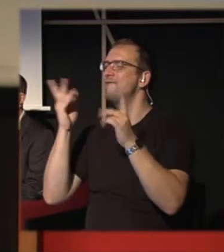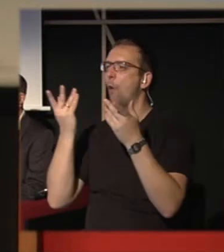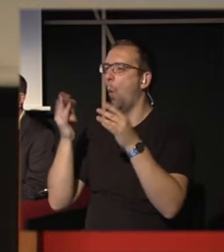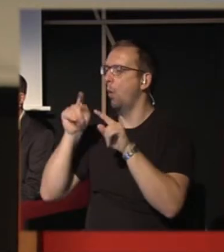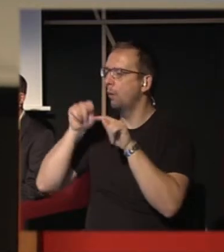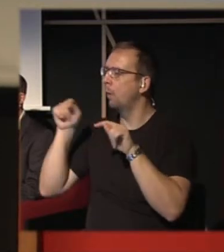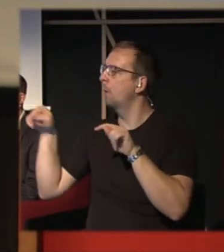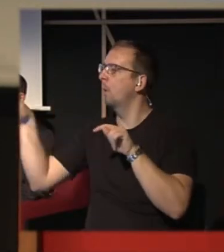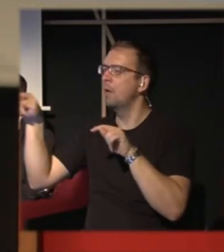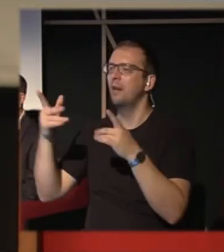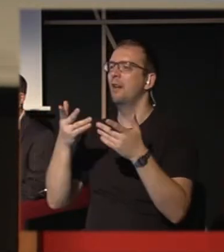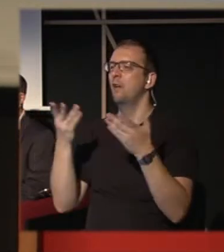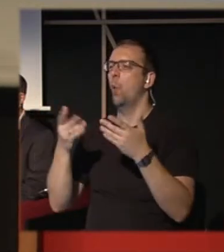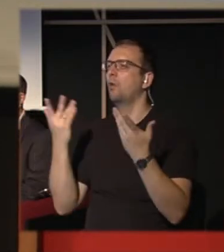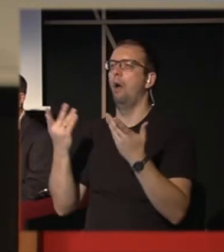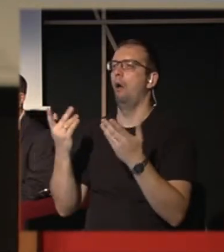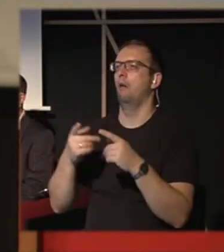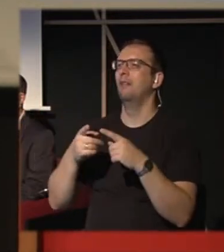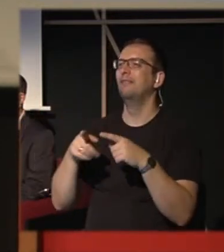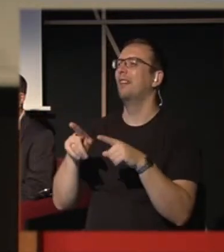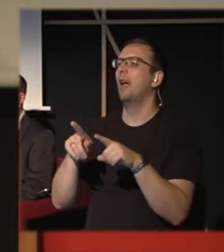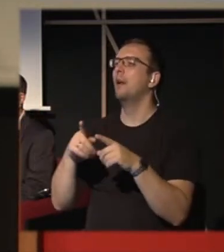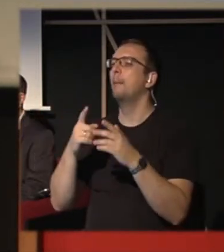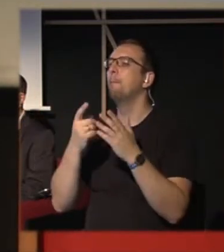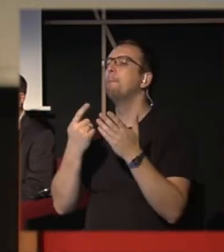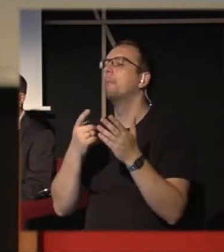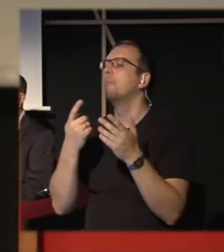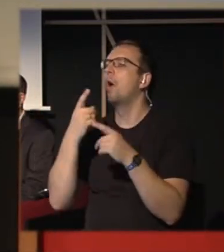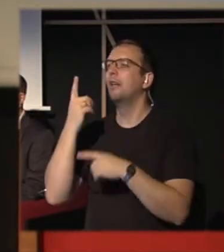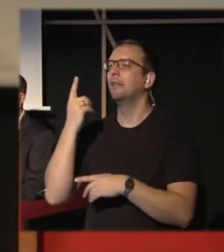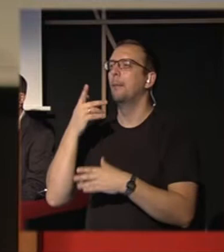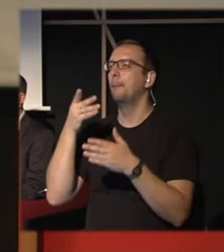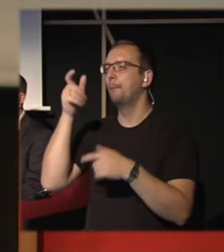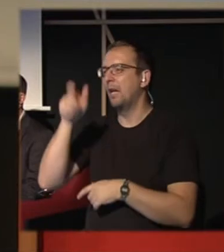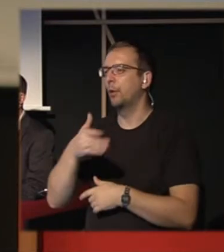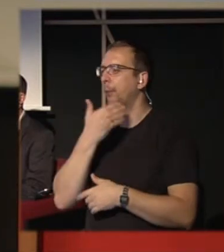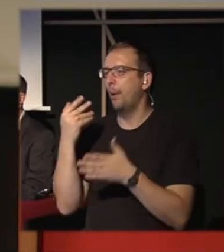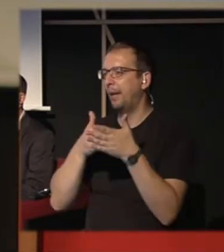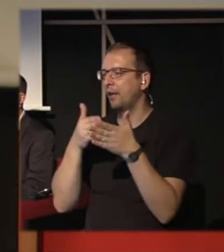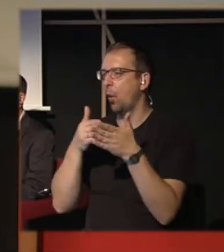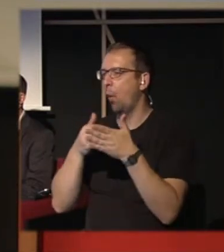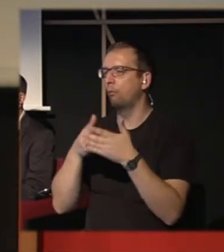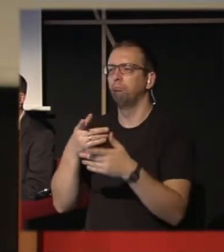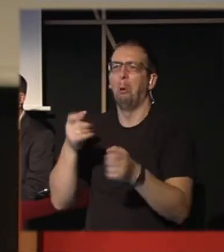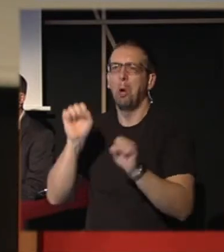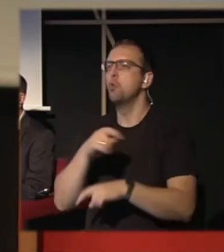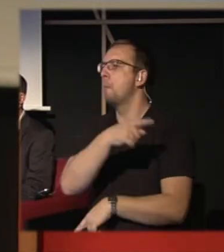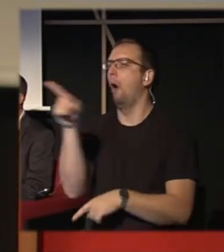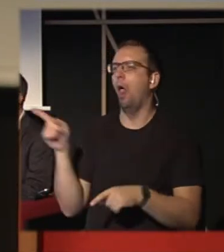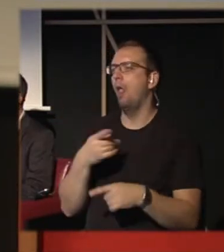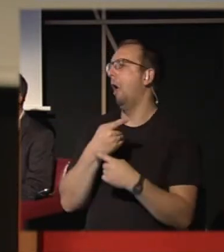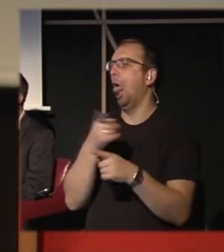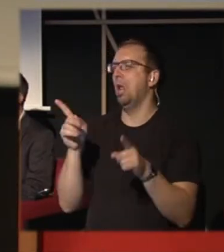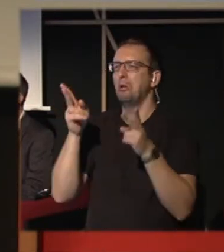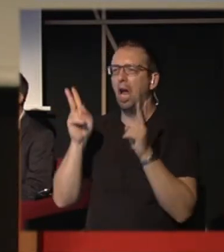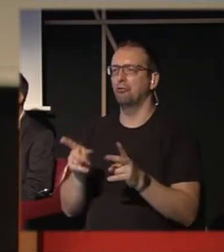Facebook DAO group, but also 3 of them being published on the DAO portal, which brings me to number 4, the DAO portal, which